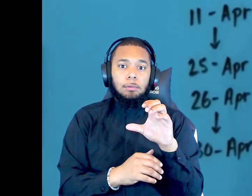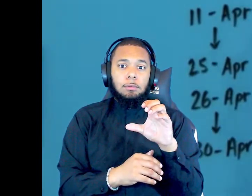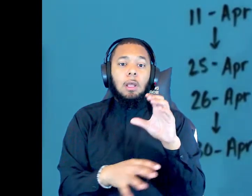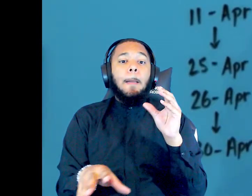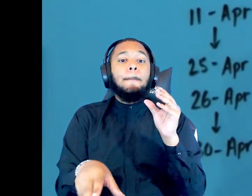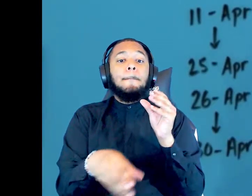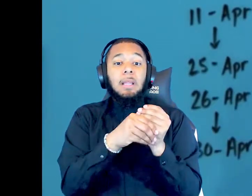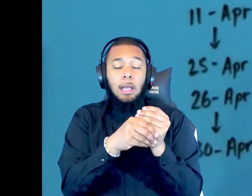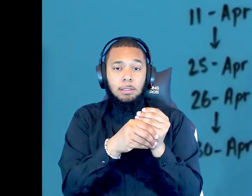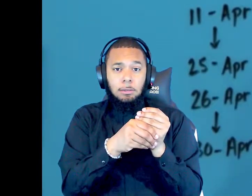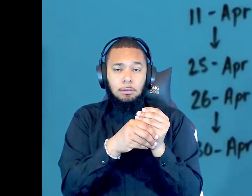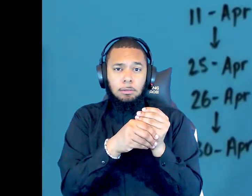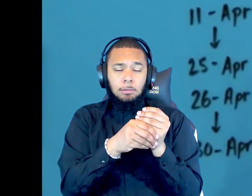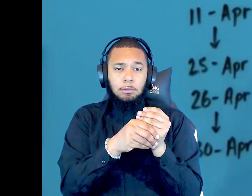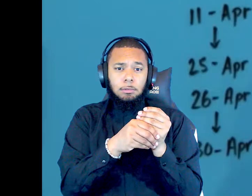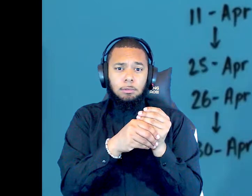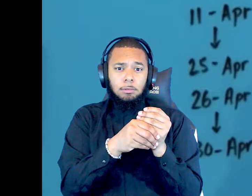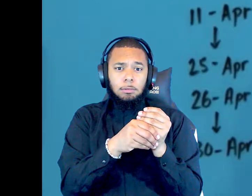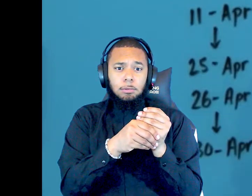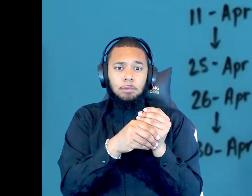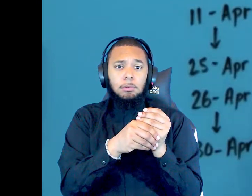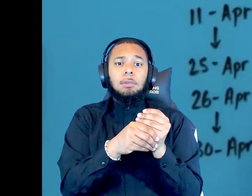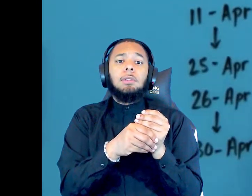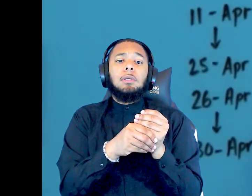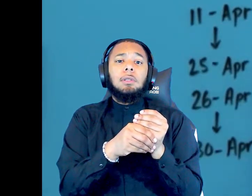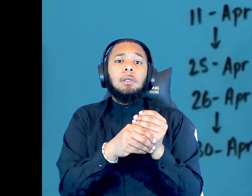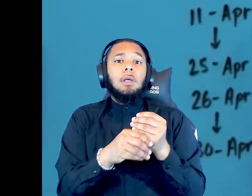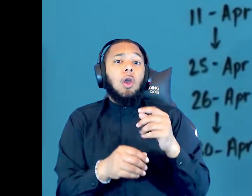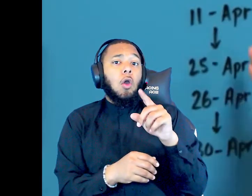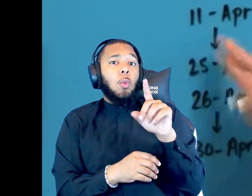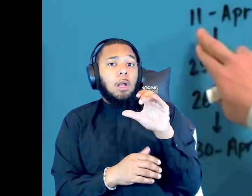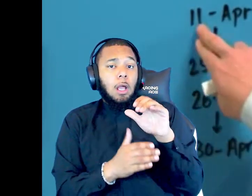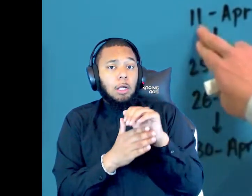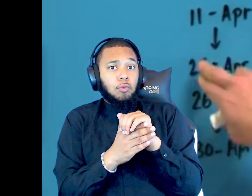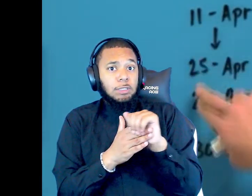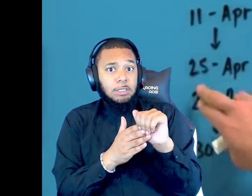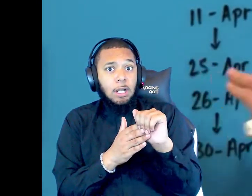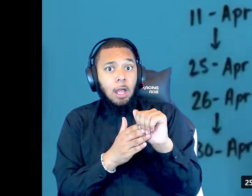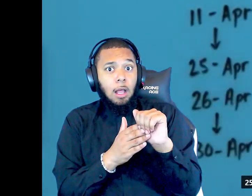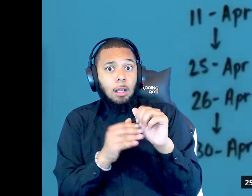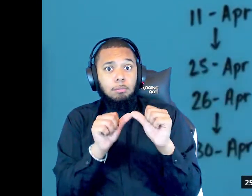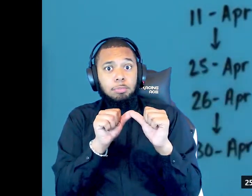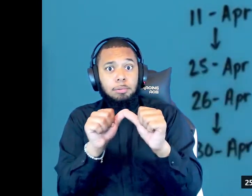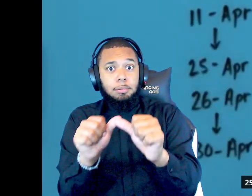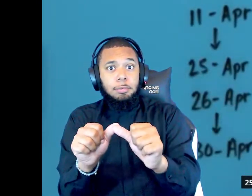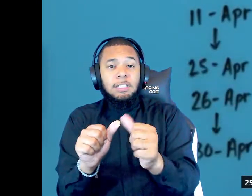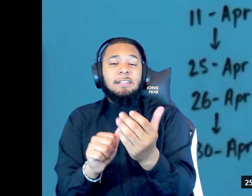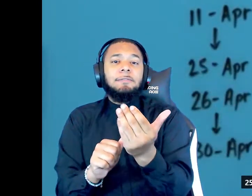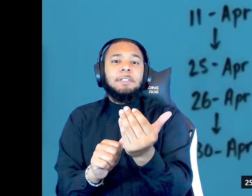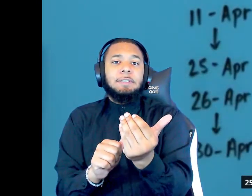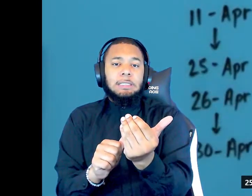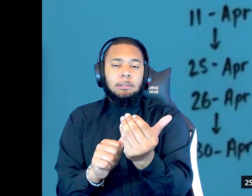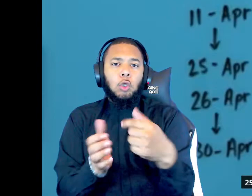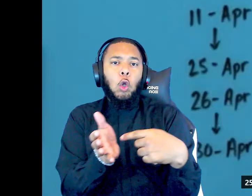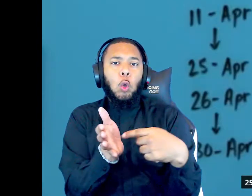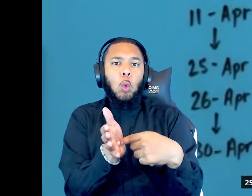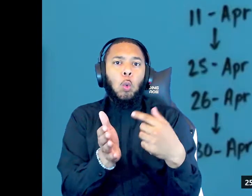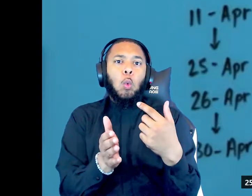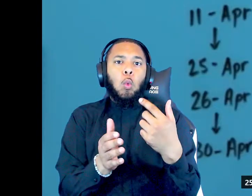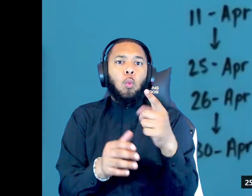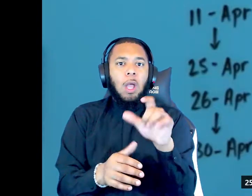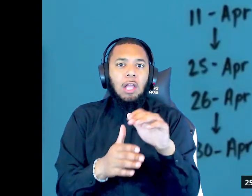plus, we have $100 for 15 days, right? From the 11th to the 25th is 15 days.